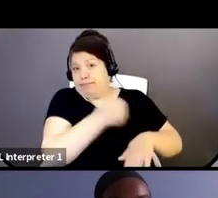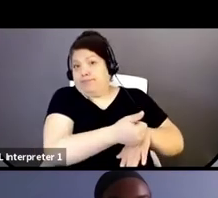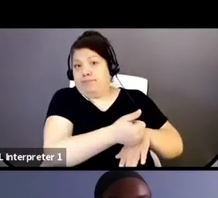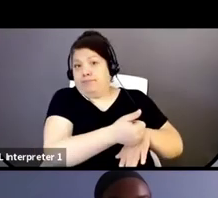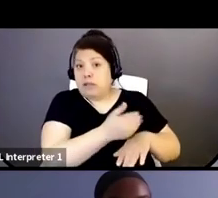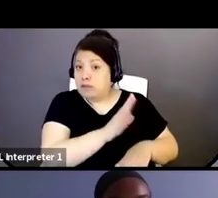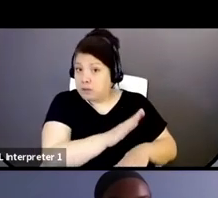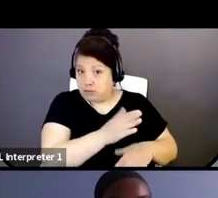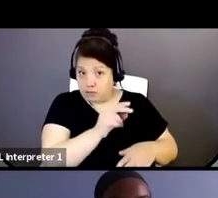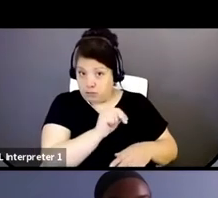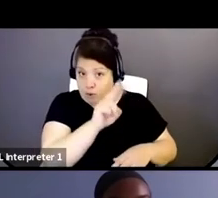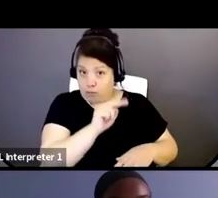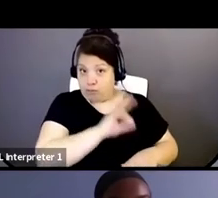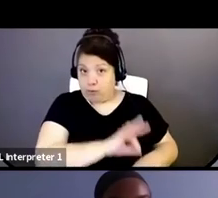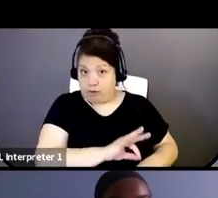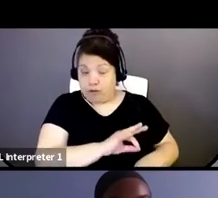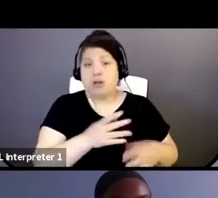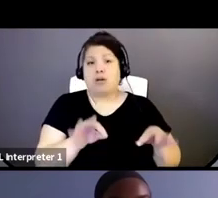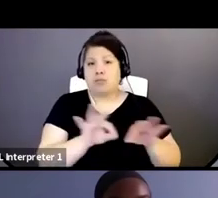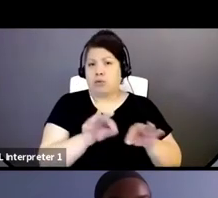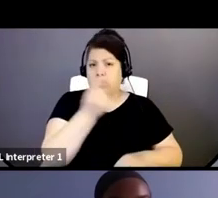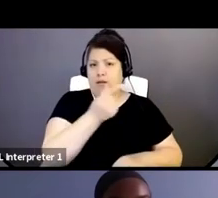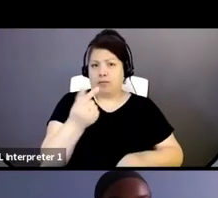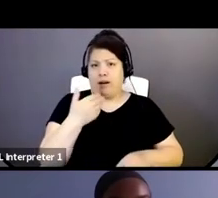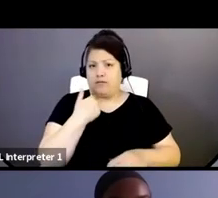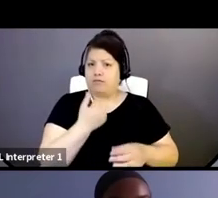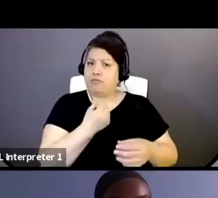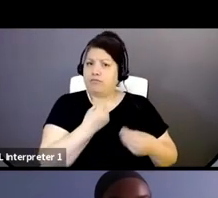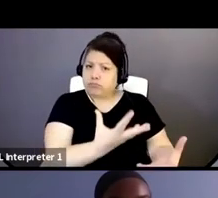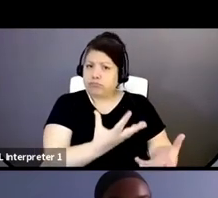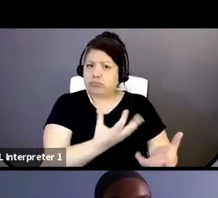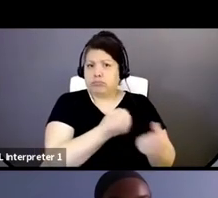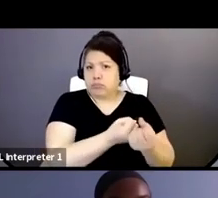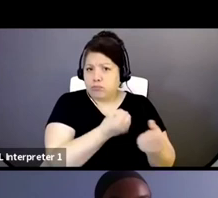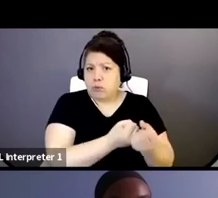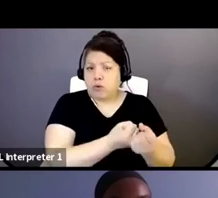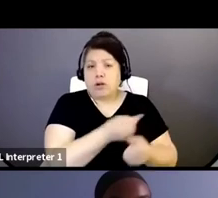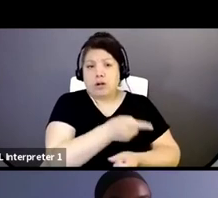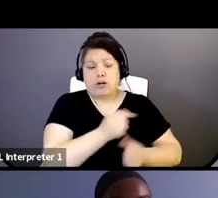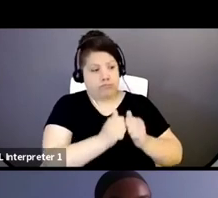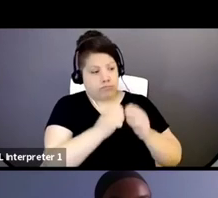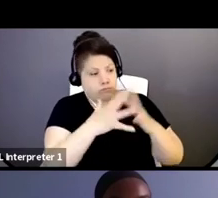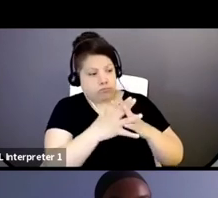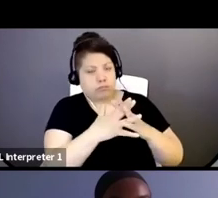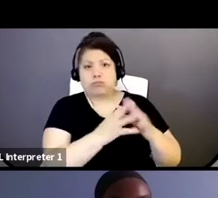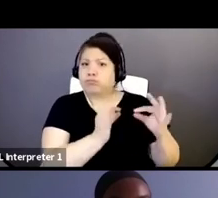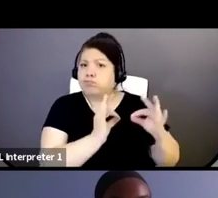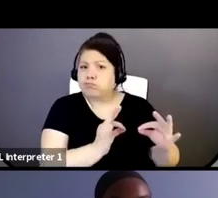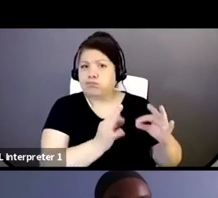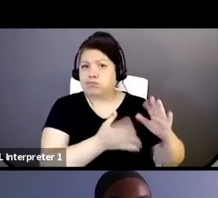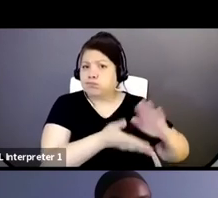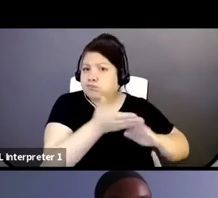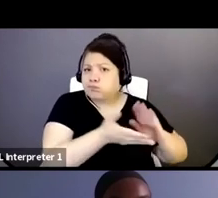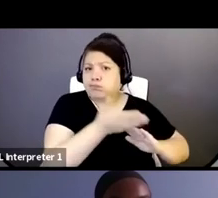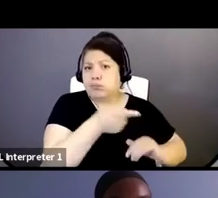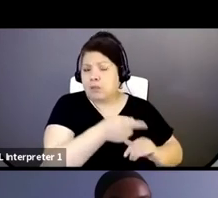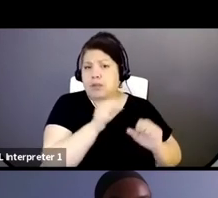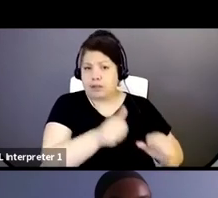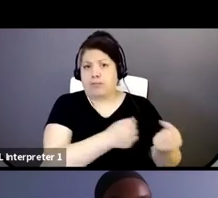need government support in order to make these sufficient and, you know, helpful for